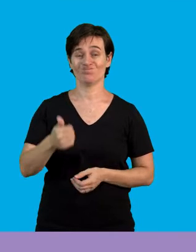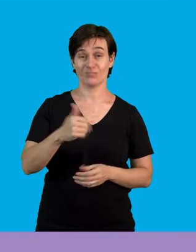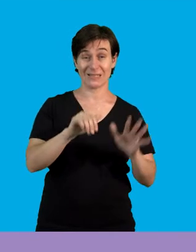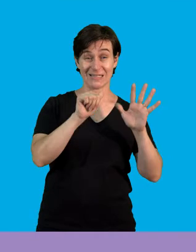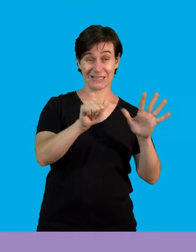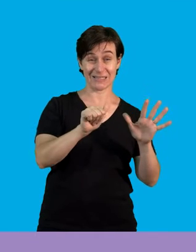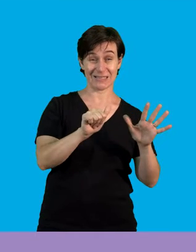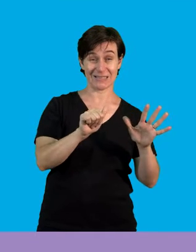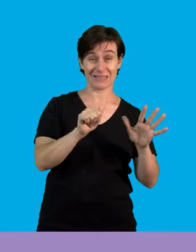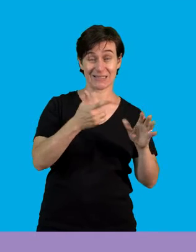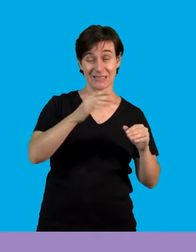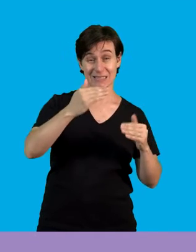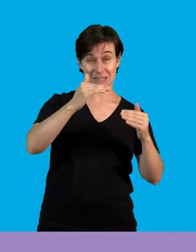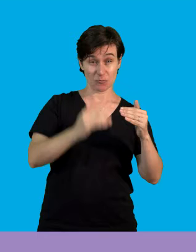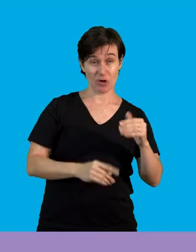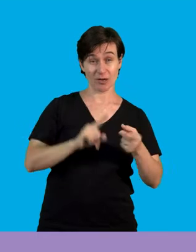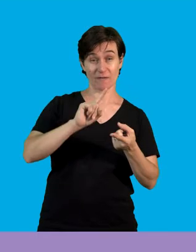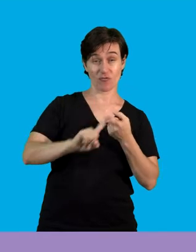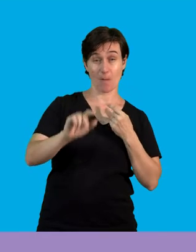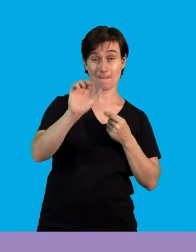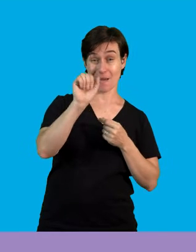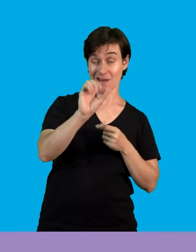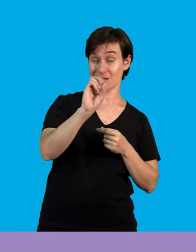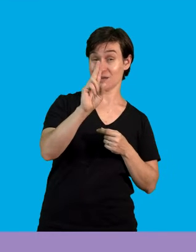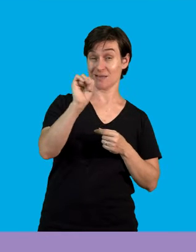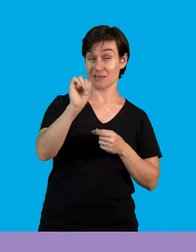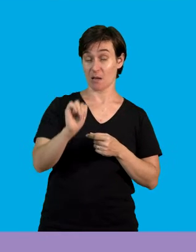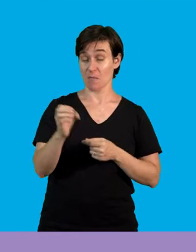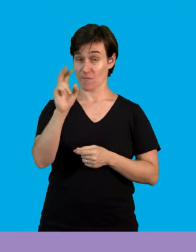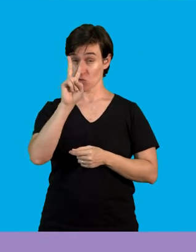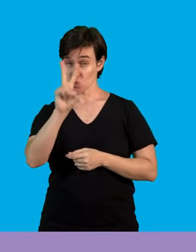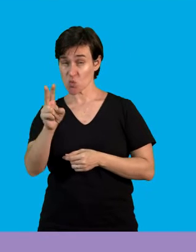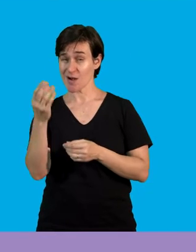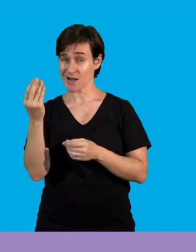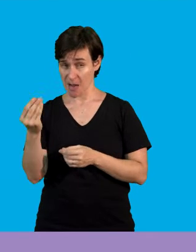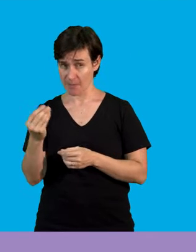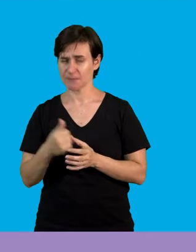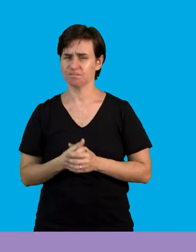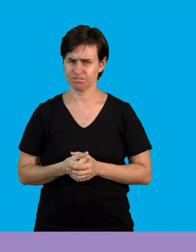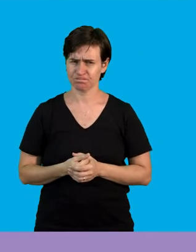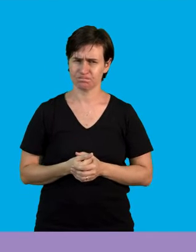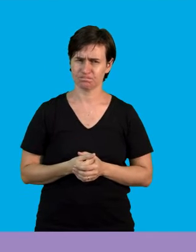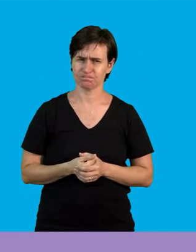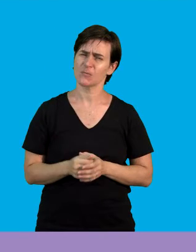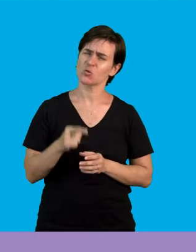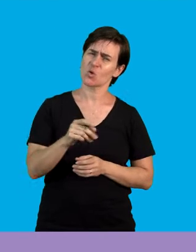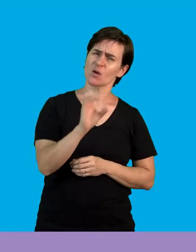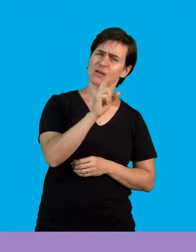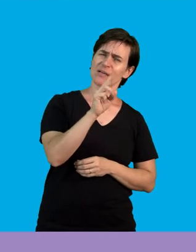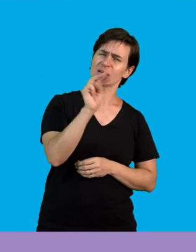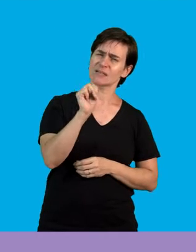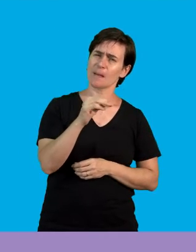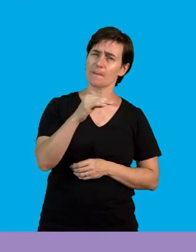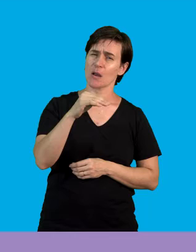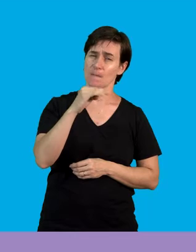6 subtracted from a sum of two numbers. The sum first of the two numbers, when it's